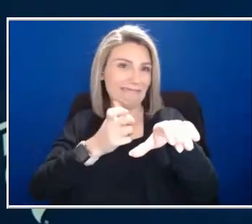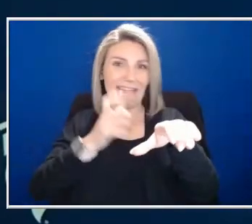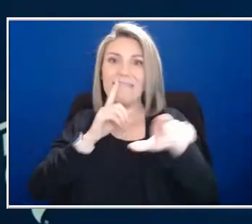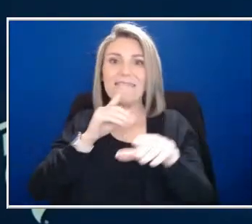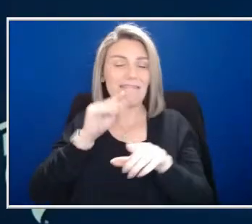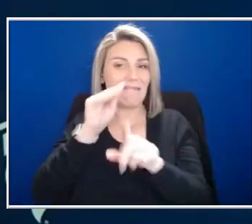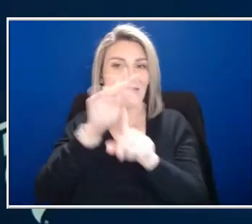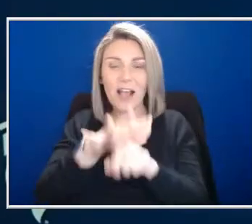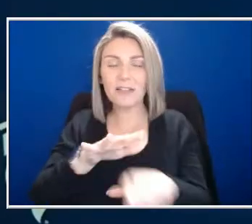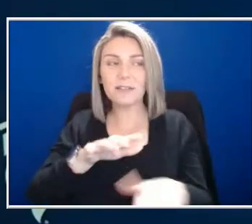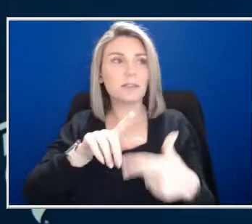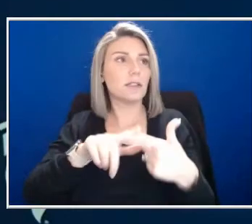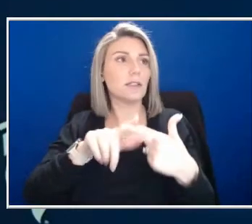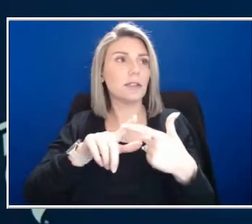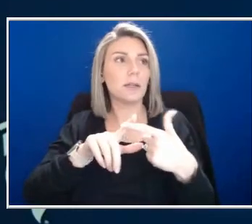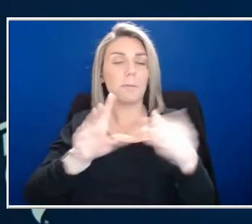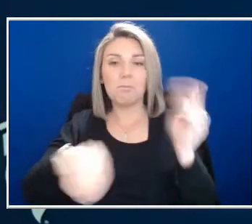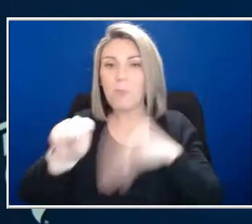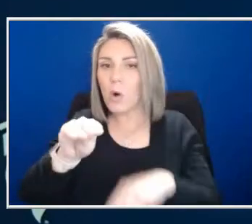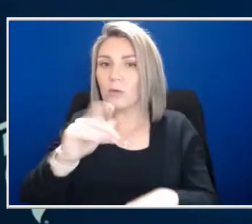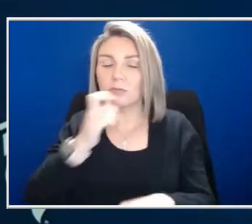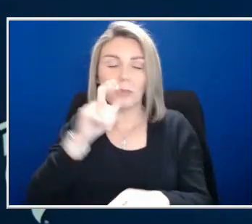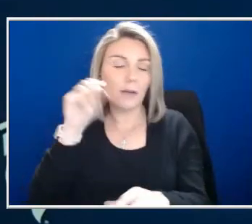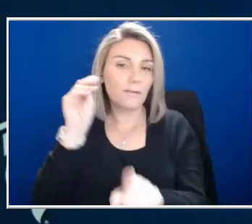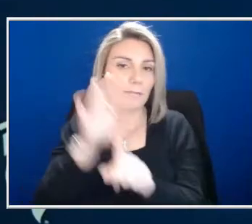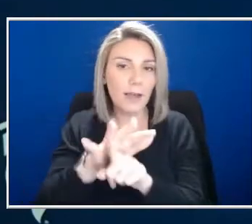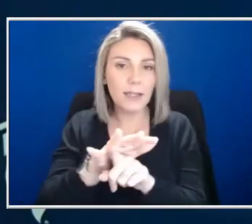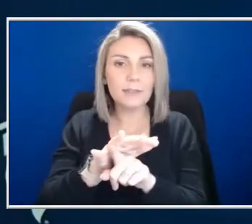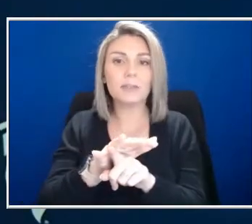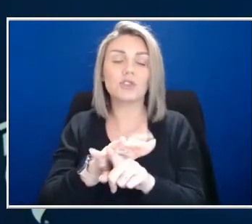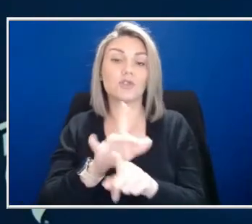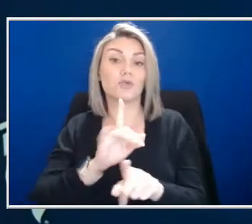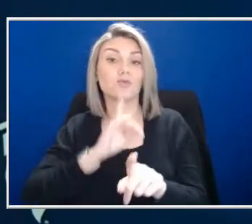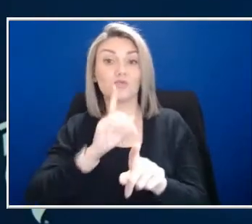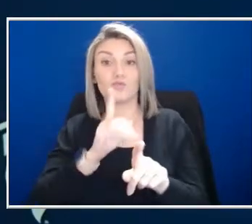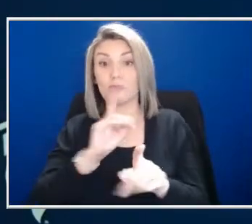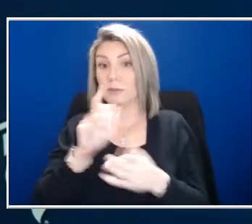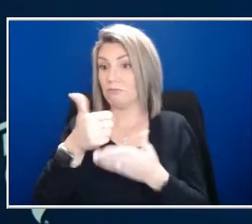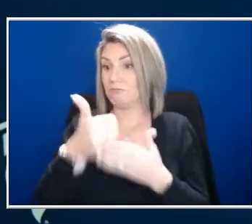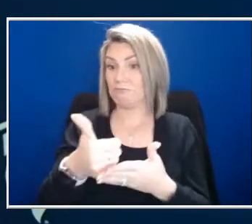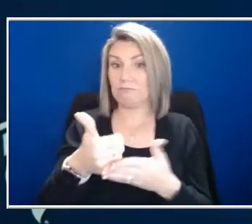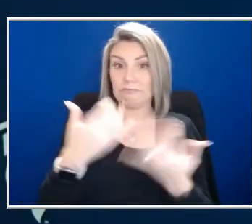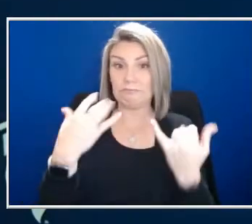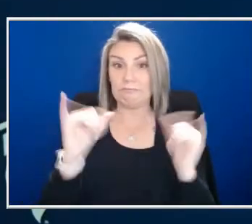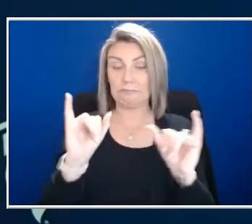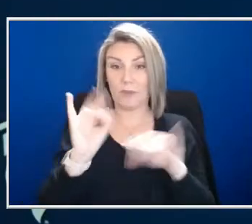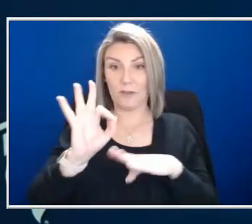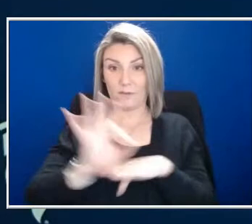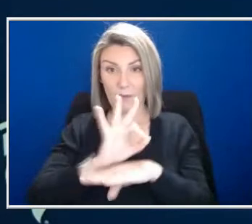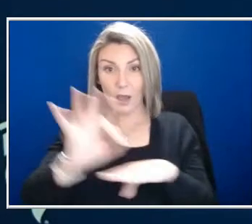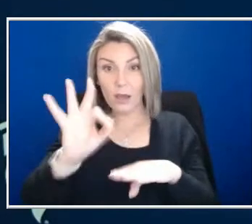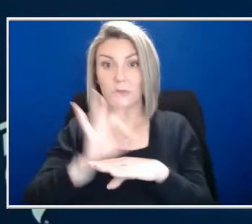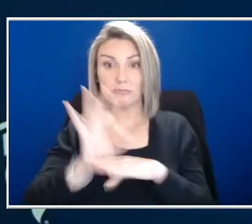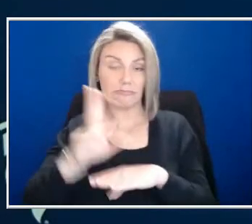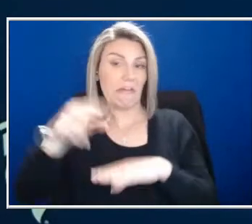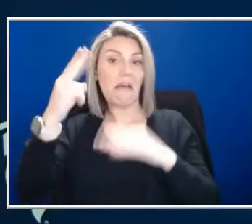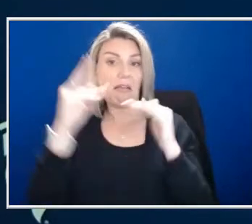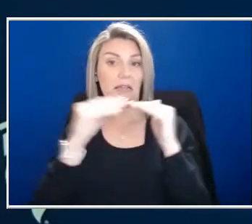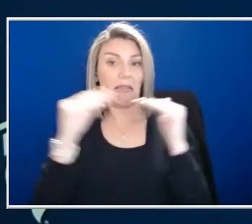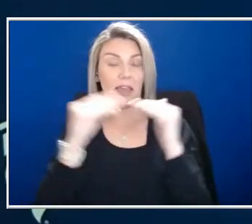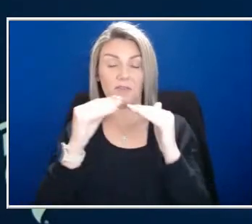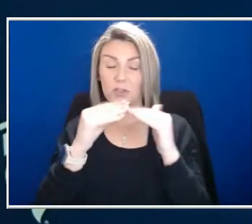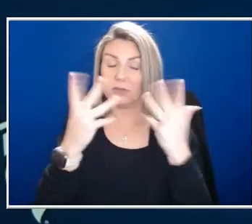weren't affected. And so that's really enabled me to still, I think, function at a very high level, despite having